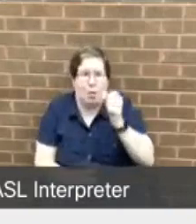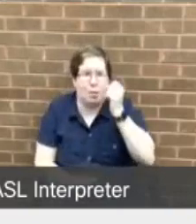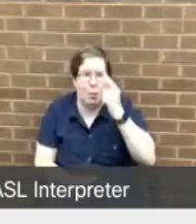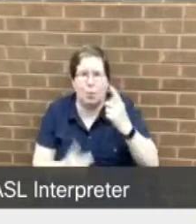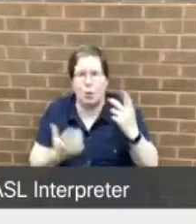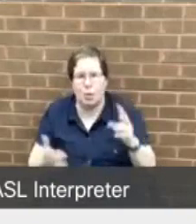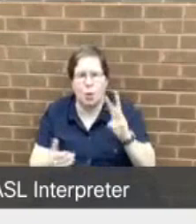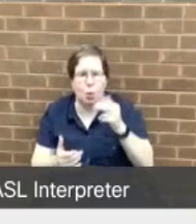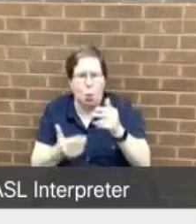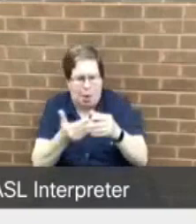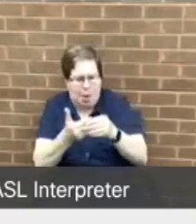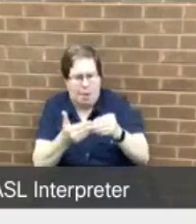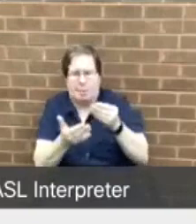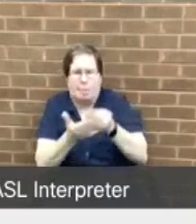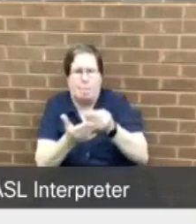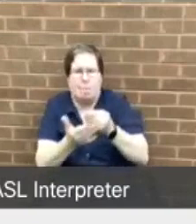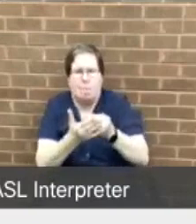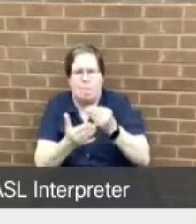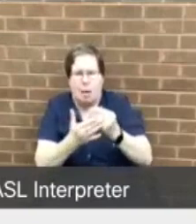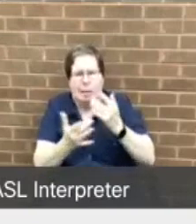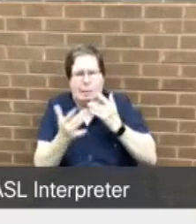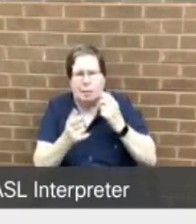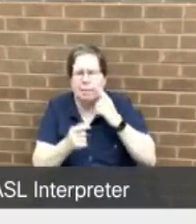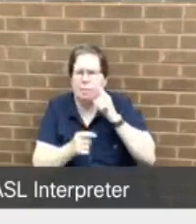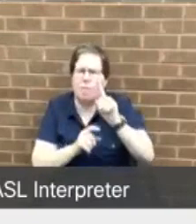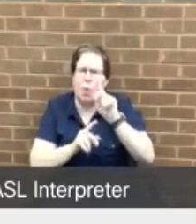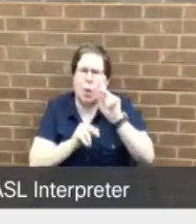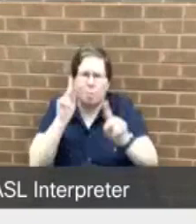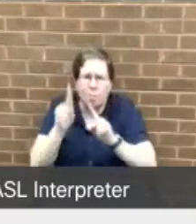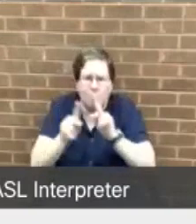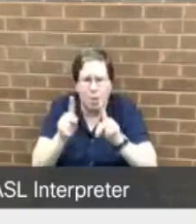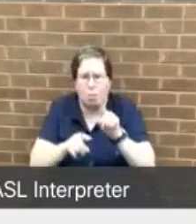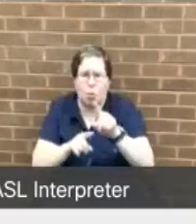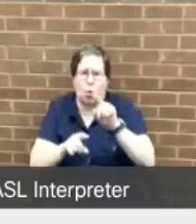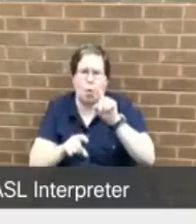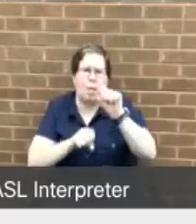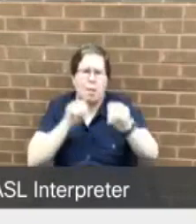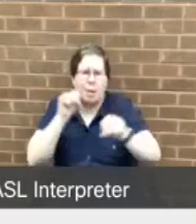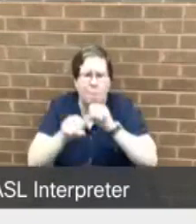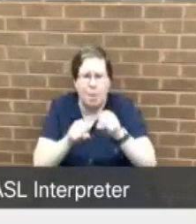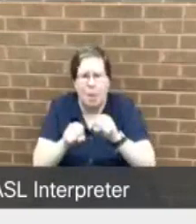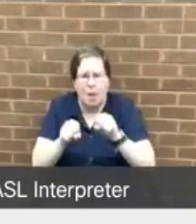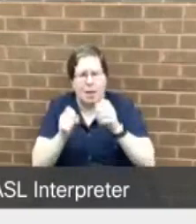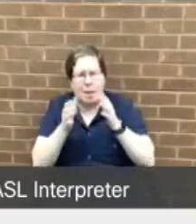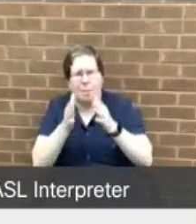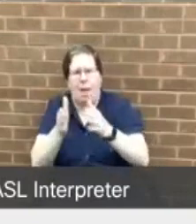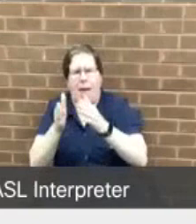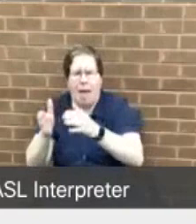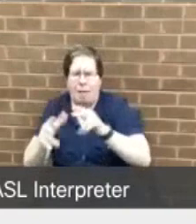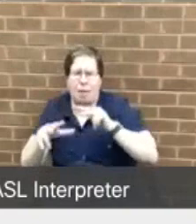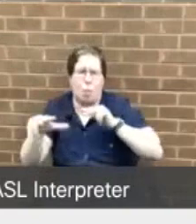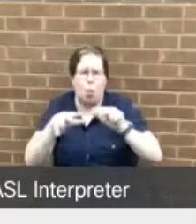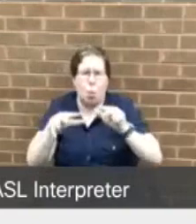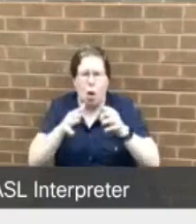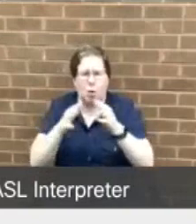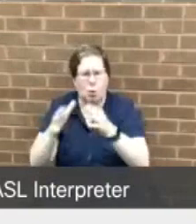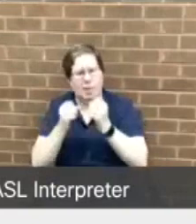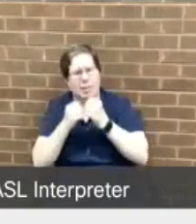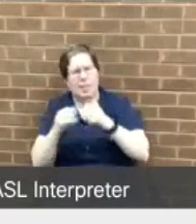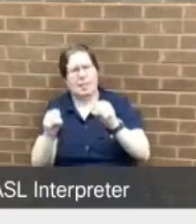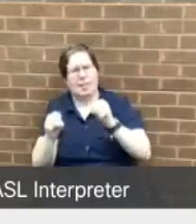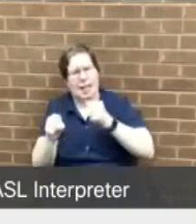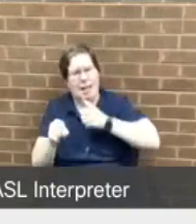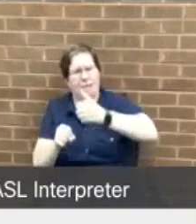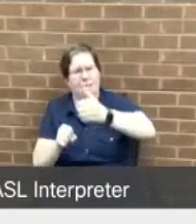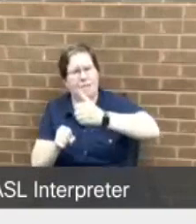are dollars so scarce for the pedestrian and the bike pathways and walkways and the safe passages that we